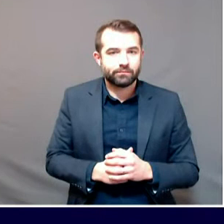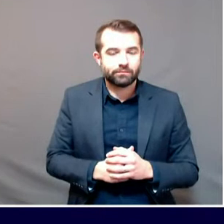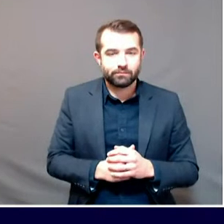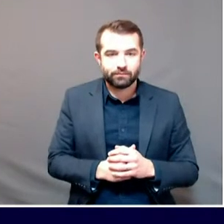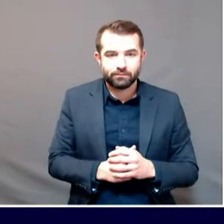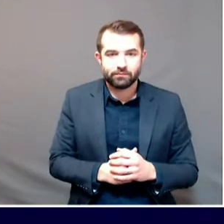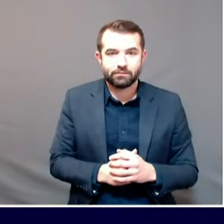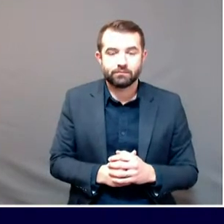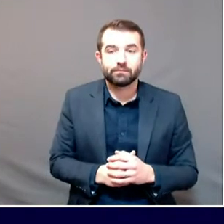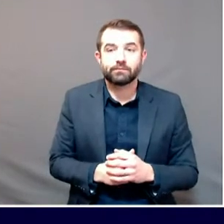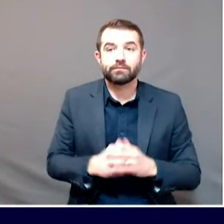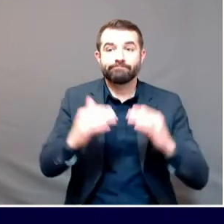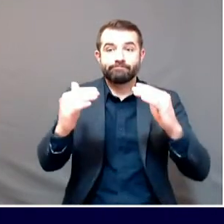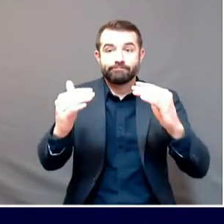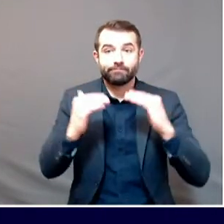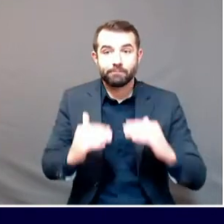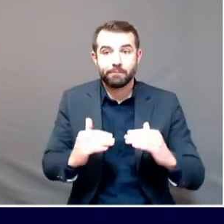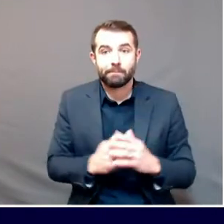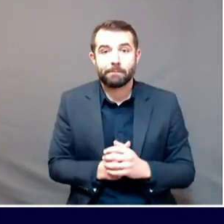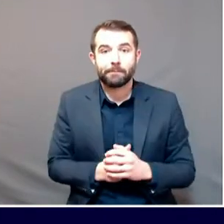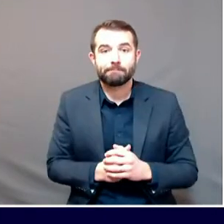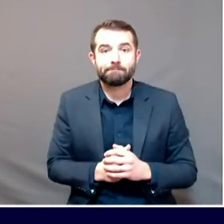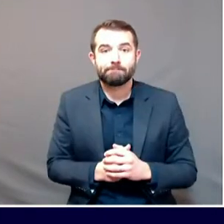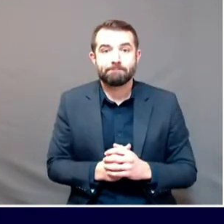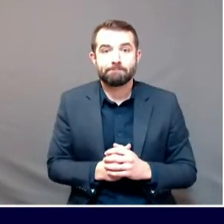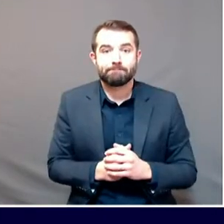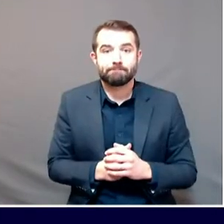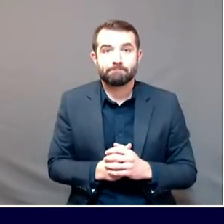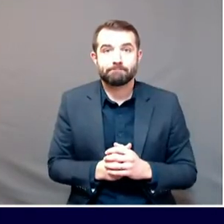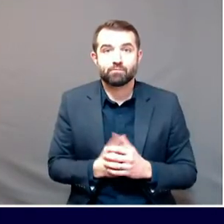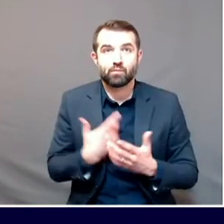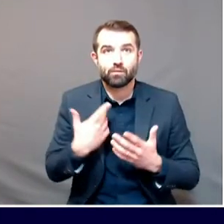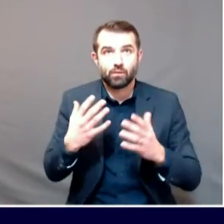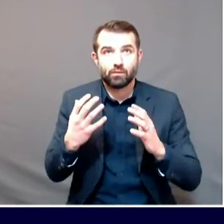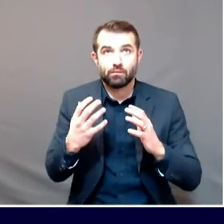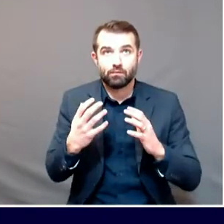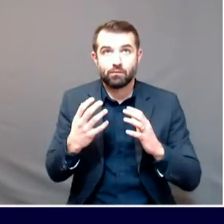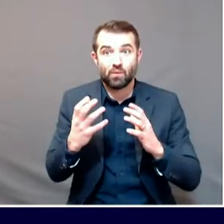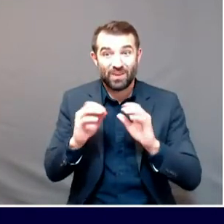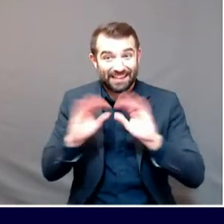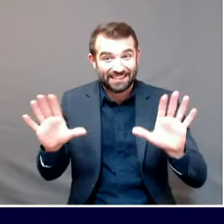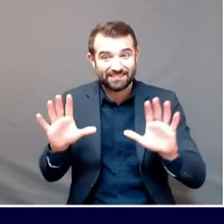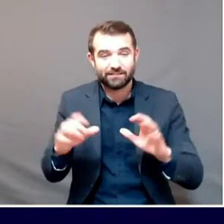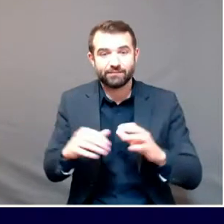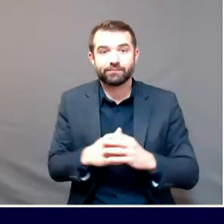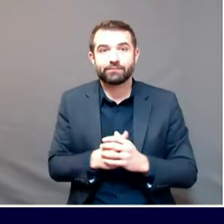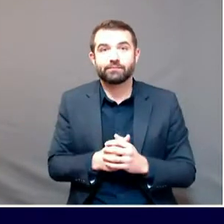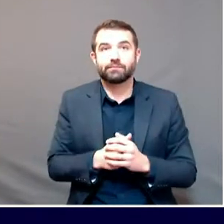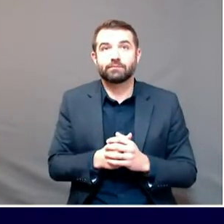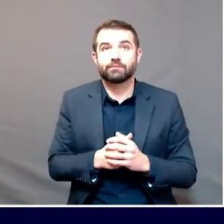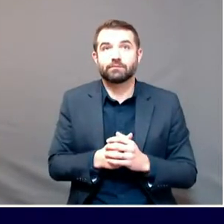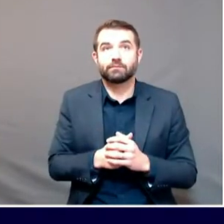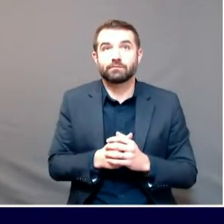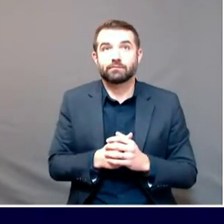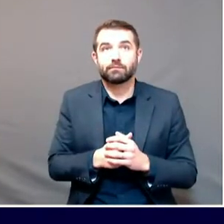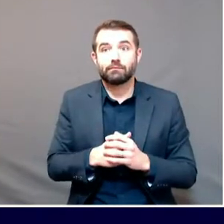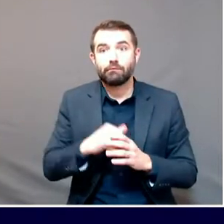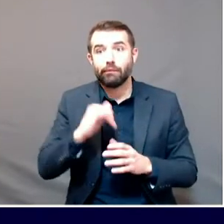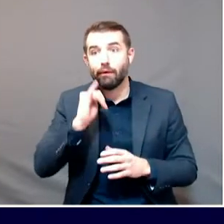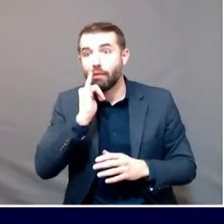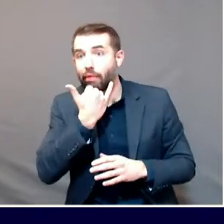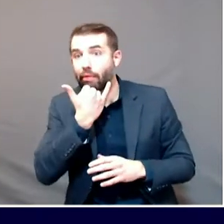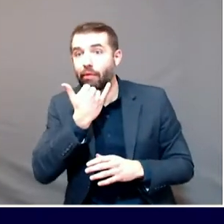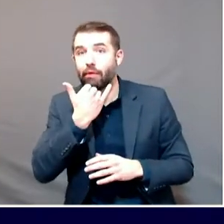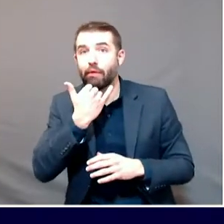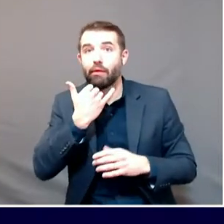Turning next, and just to be really clear, that is not an accident. That is because of the hard work